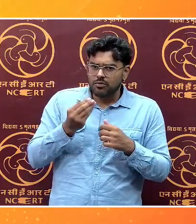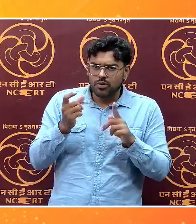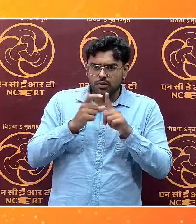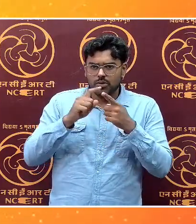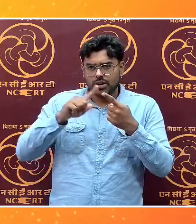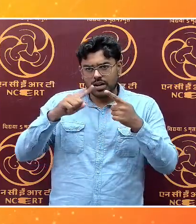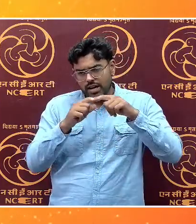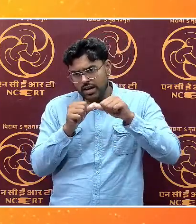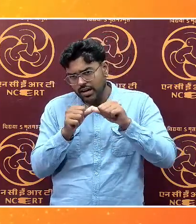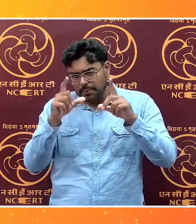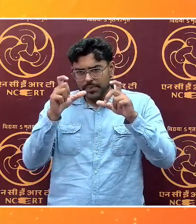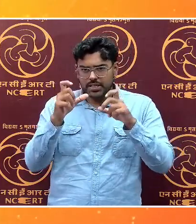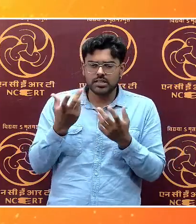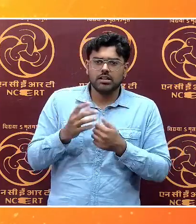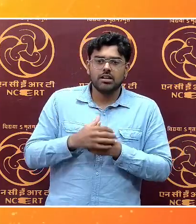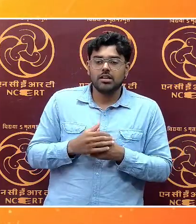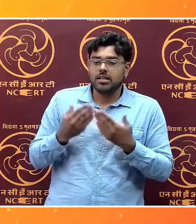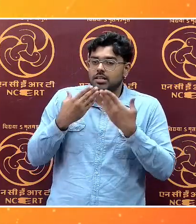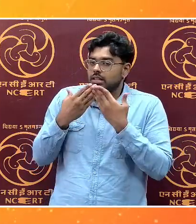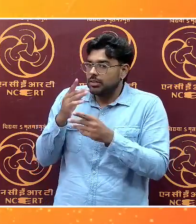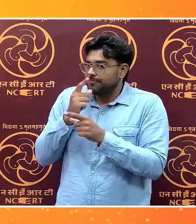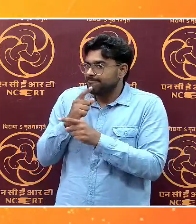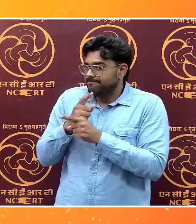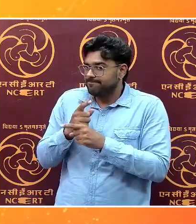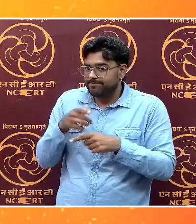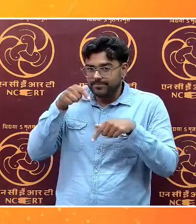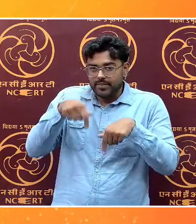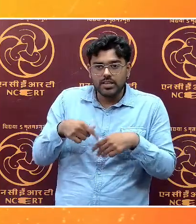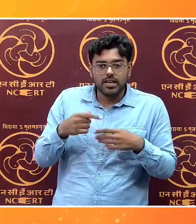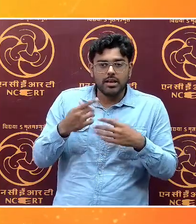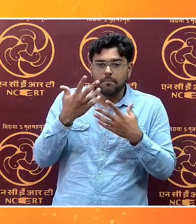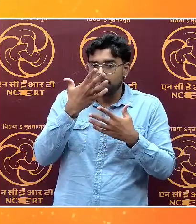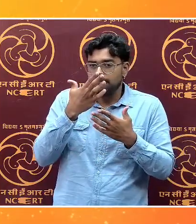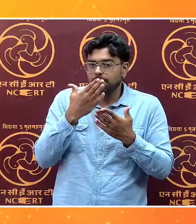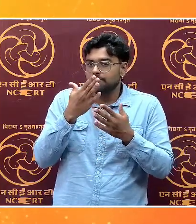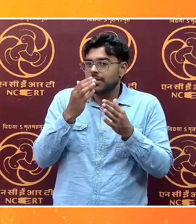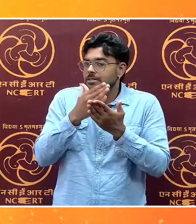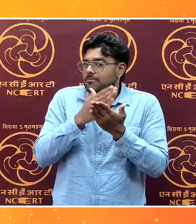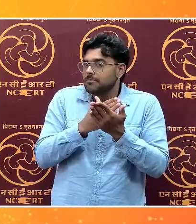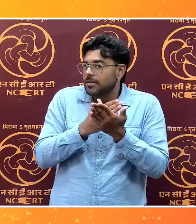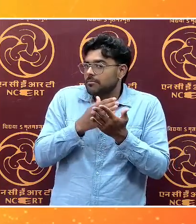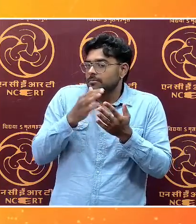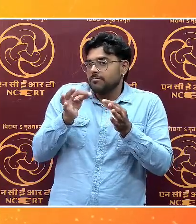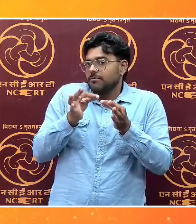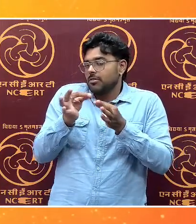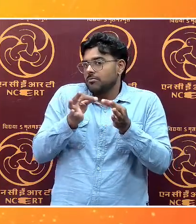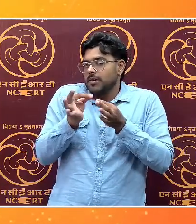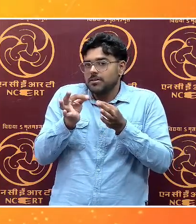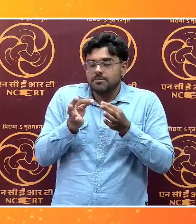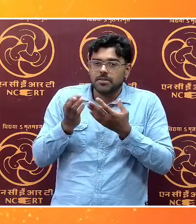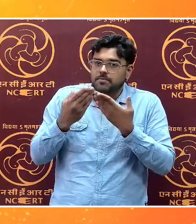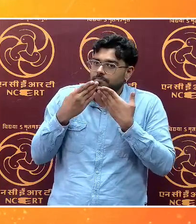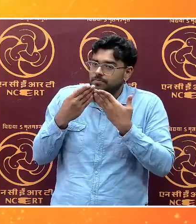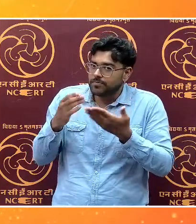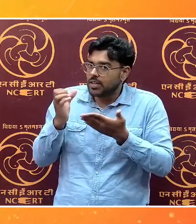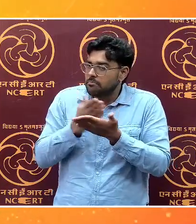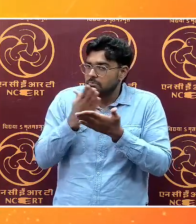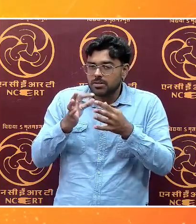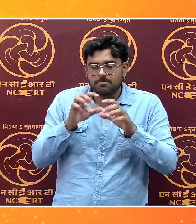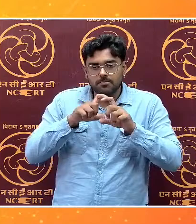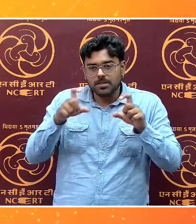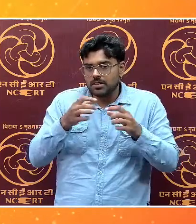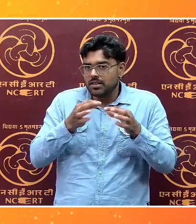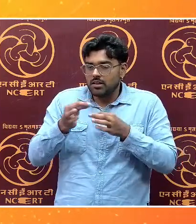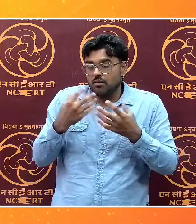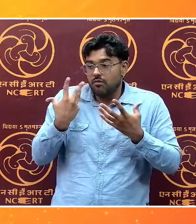delta pictures over here. And thank you so much, Amit sir, for this amazing elaboration of this chapter, where we